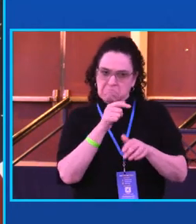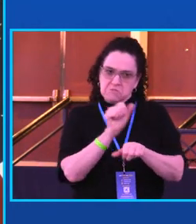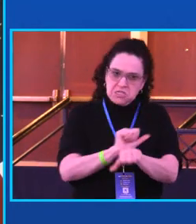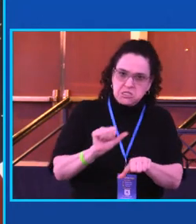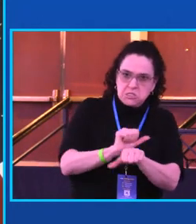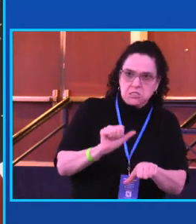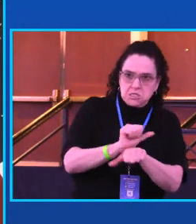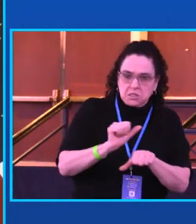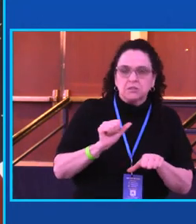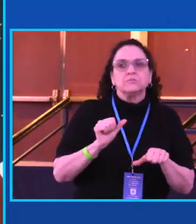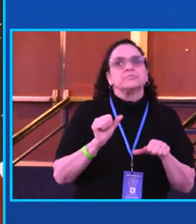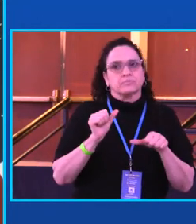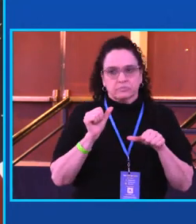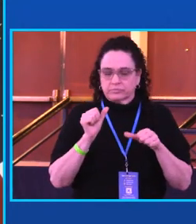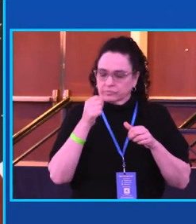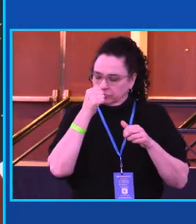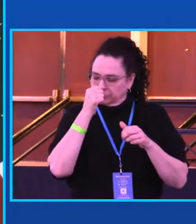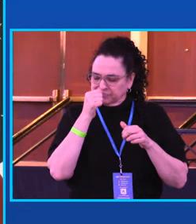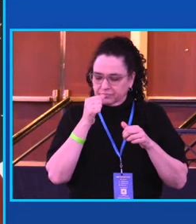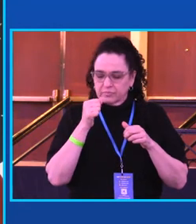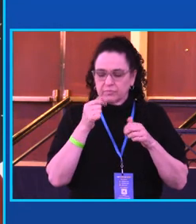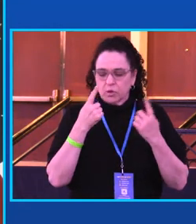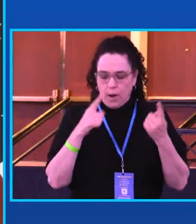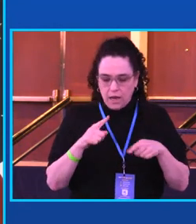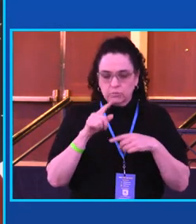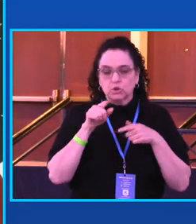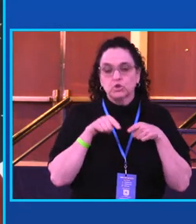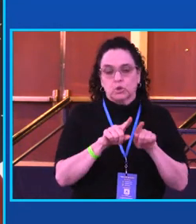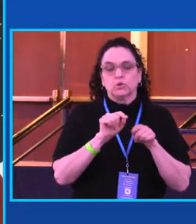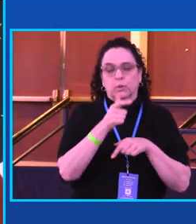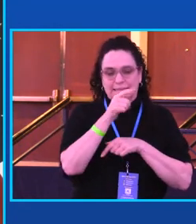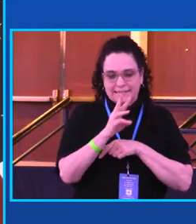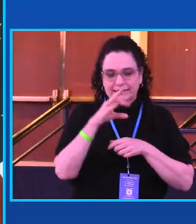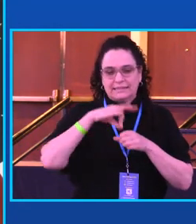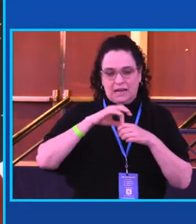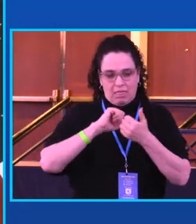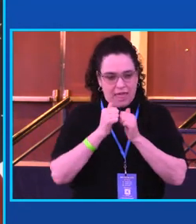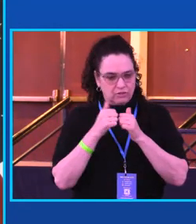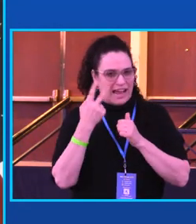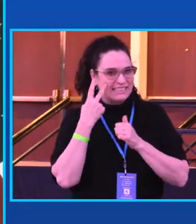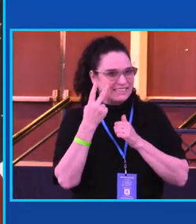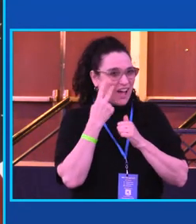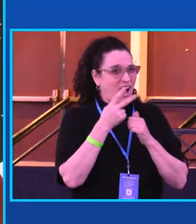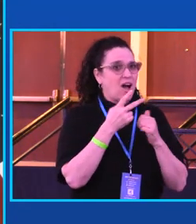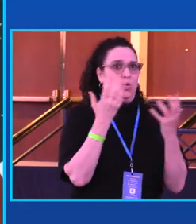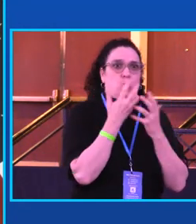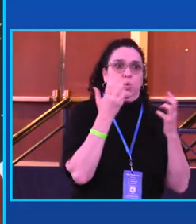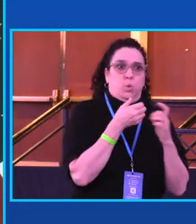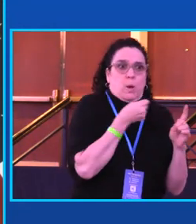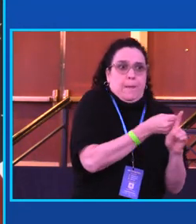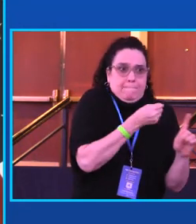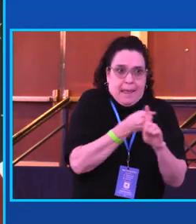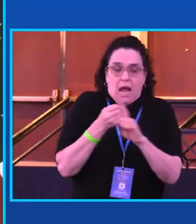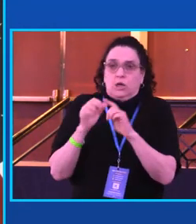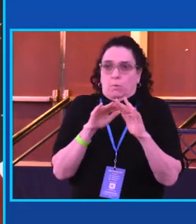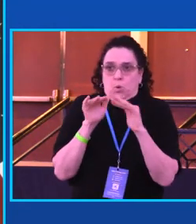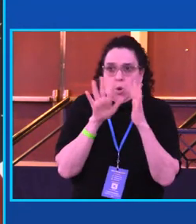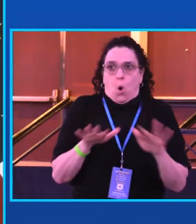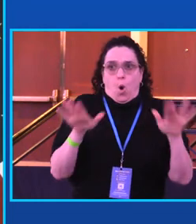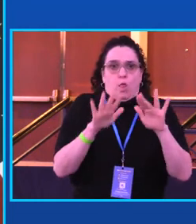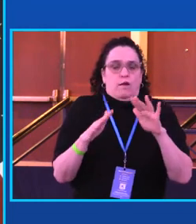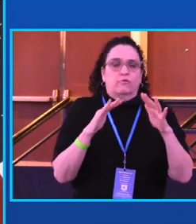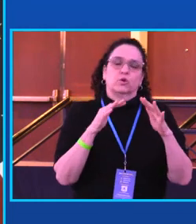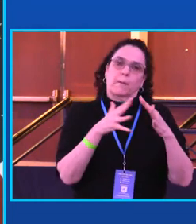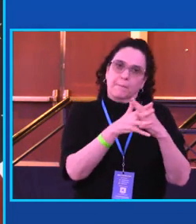decade after becoming a naturalized citizen, I saw the 2016 election and the impact it was having on communities across America. And I knew that I couldn't sit on